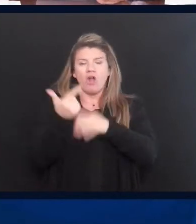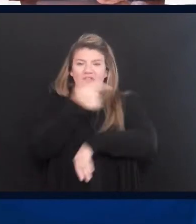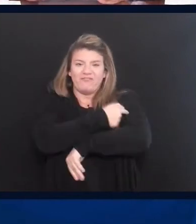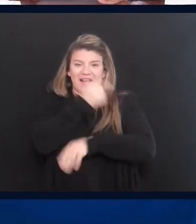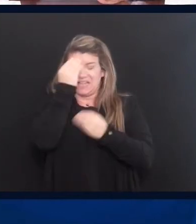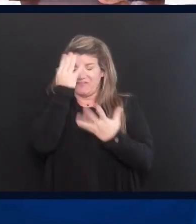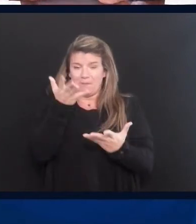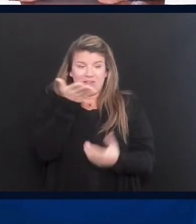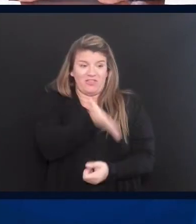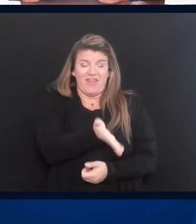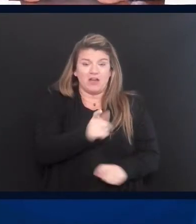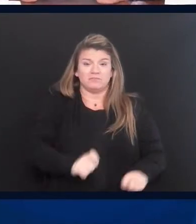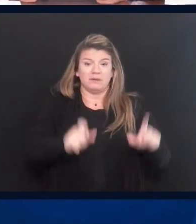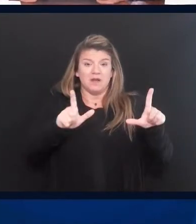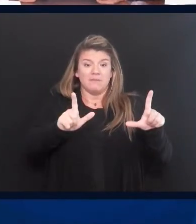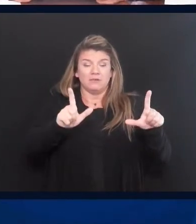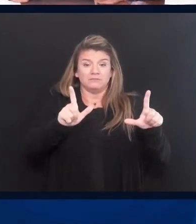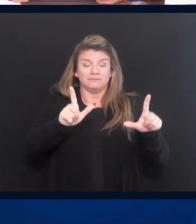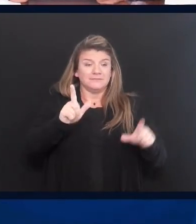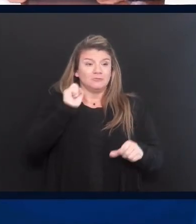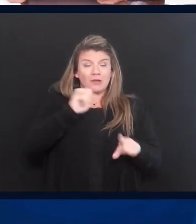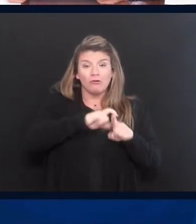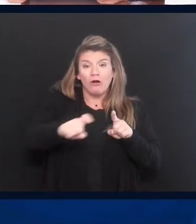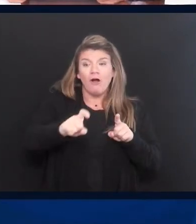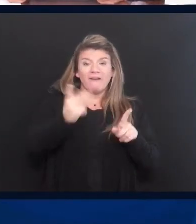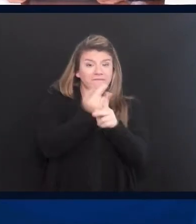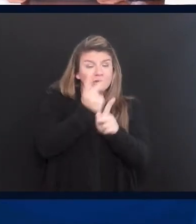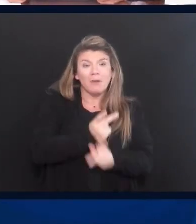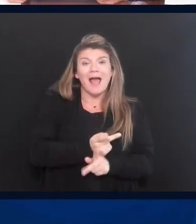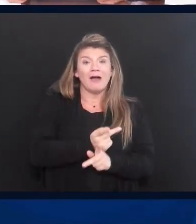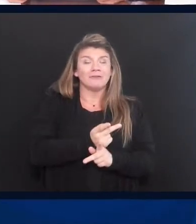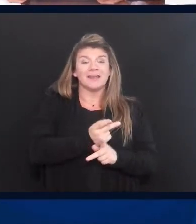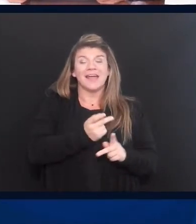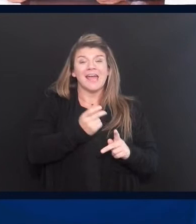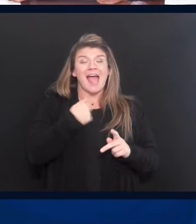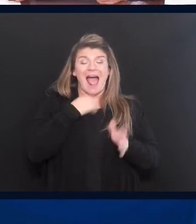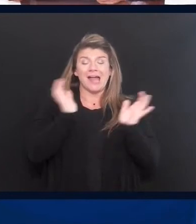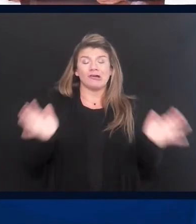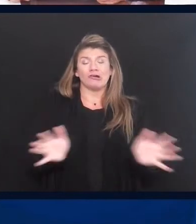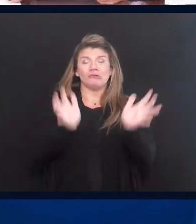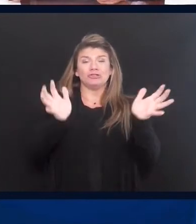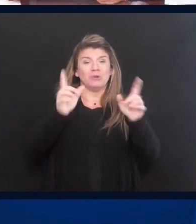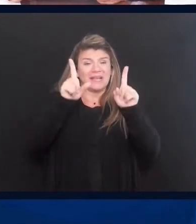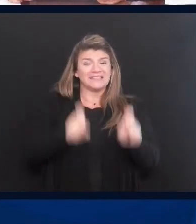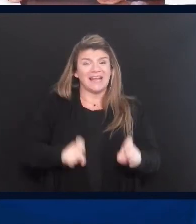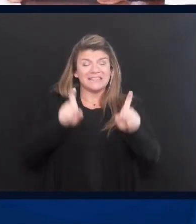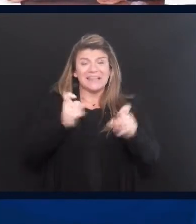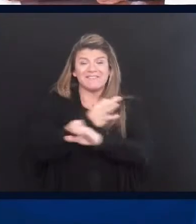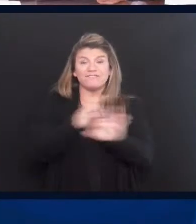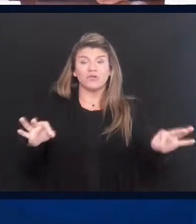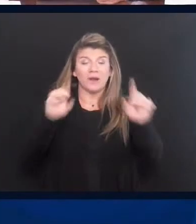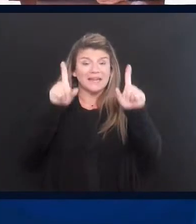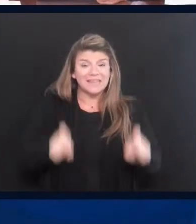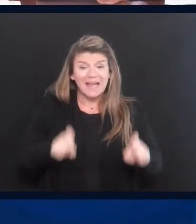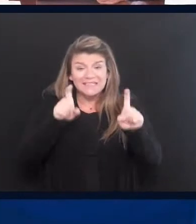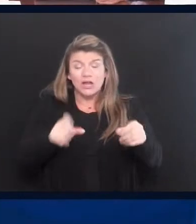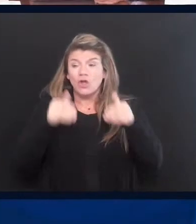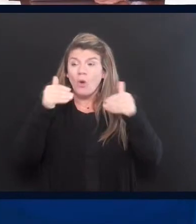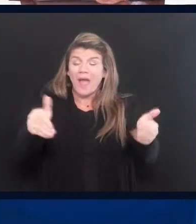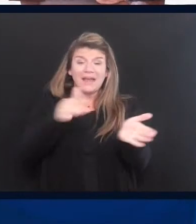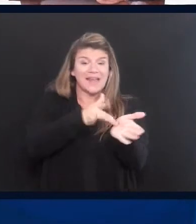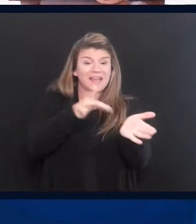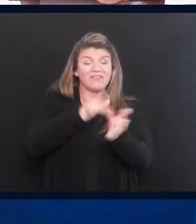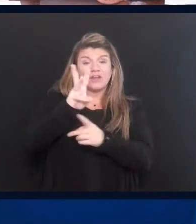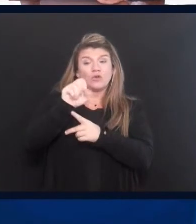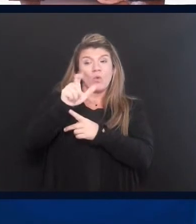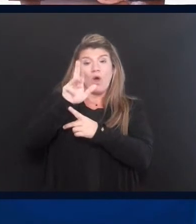stuff is up on our hotline. It always is there. I encourage you about getting tested and the free testing. Take advantage. Walgreens